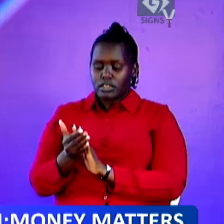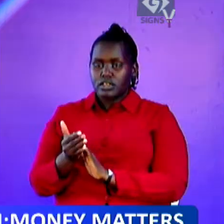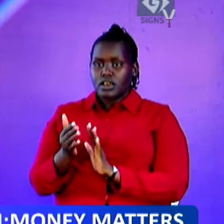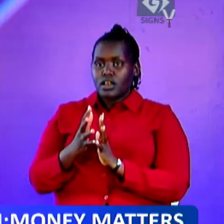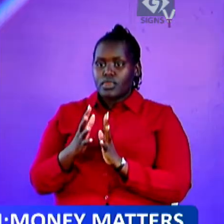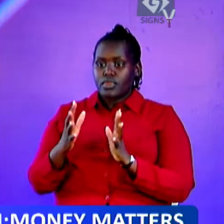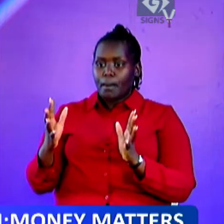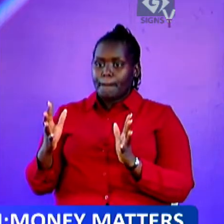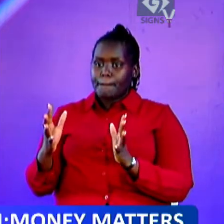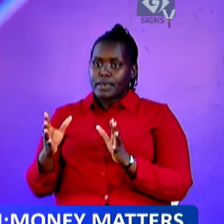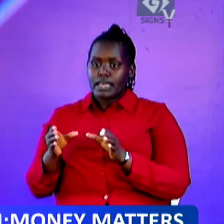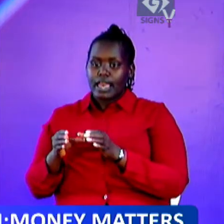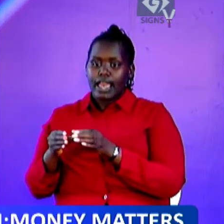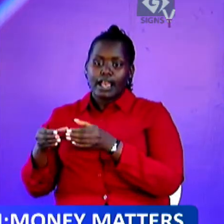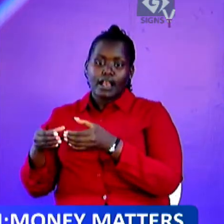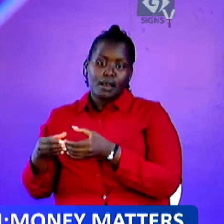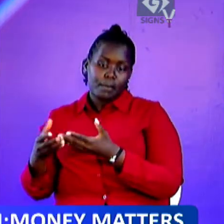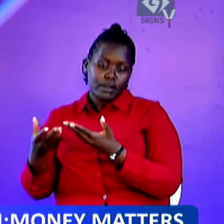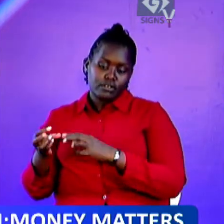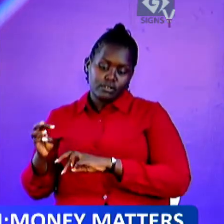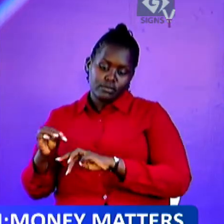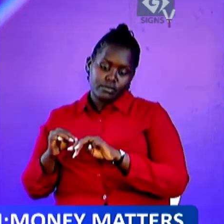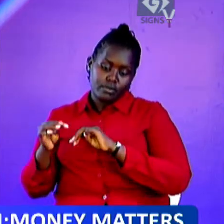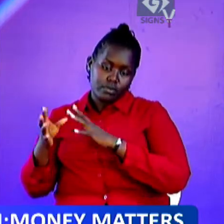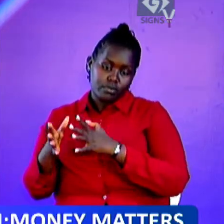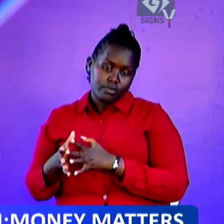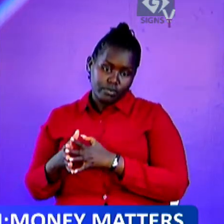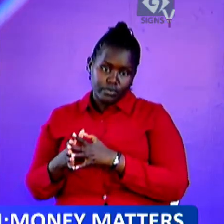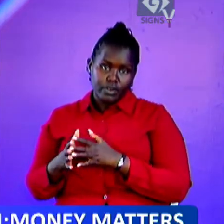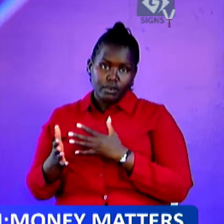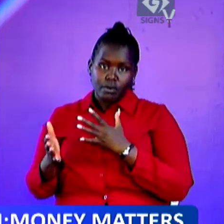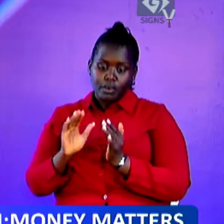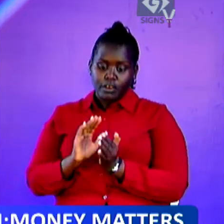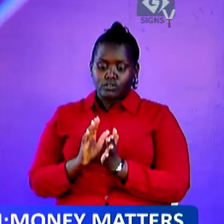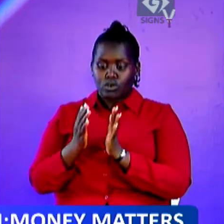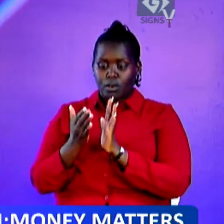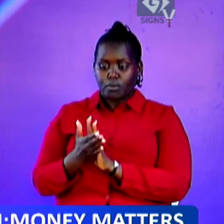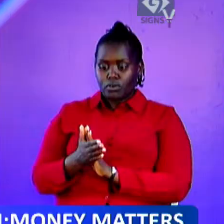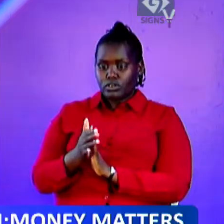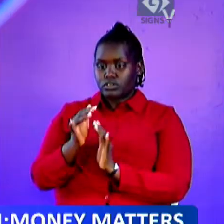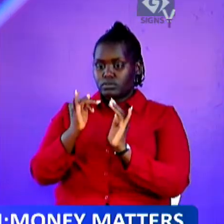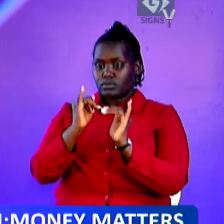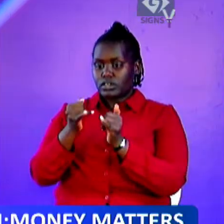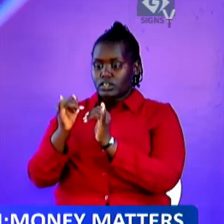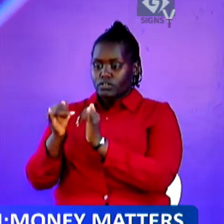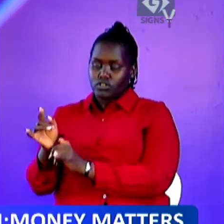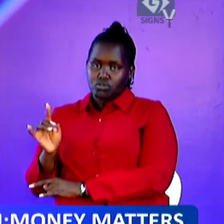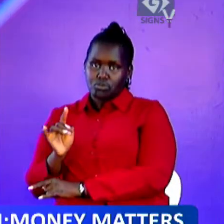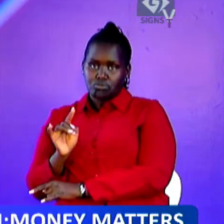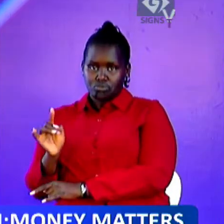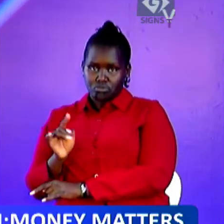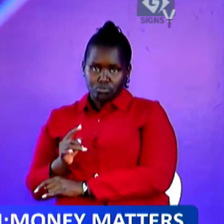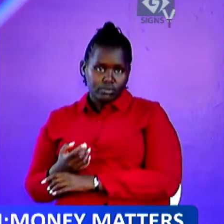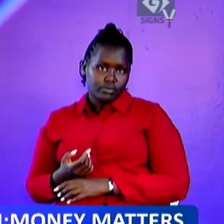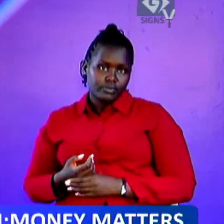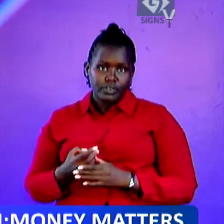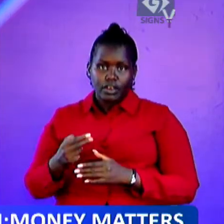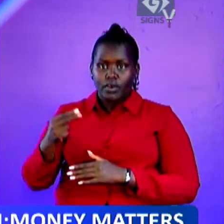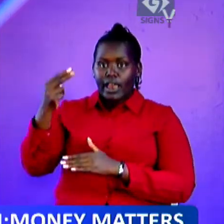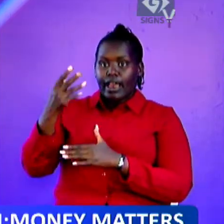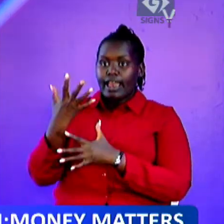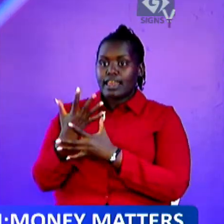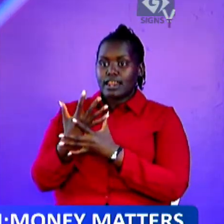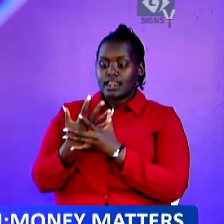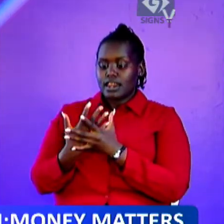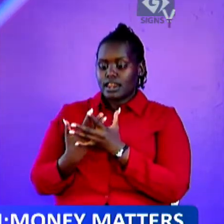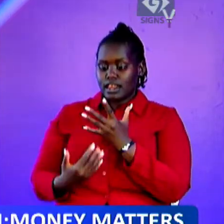fund managers. So they typically would not approach individuals other than maybe high net worth individuals.